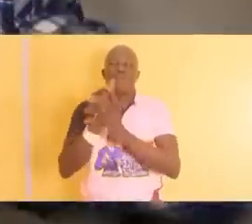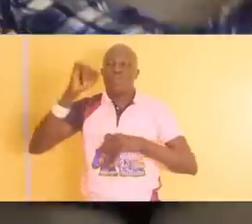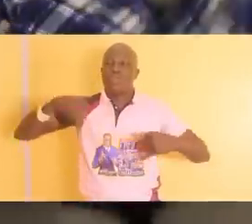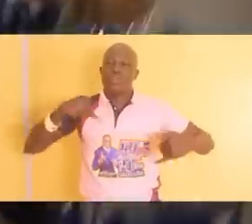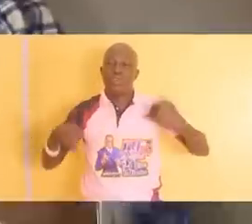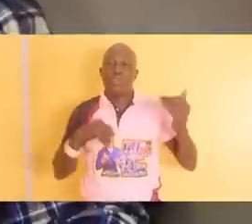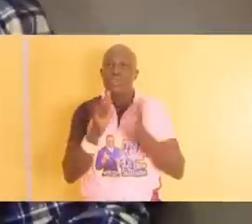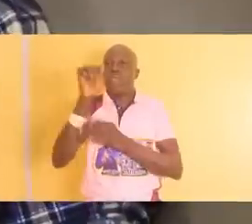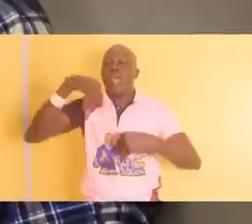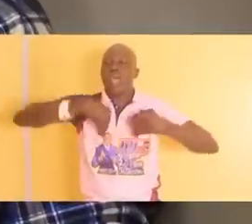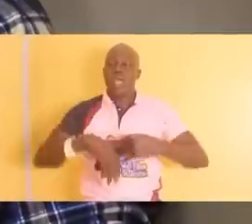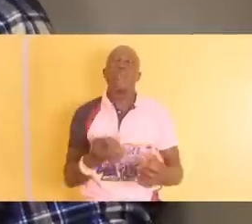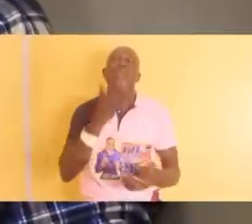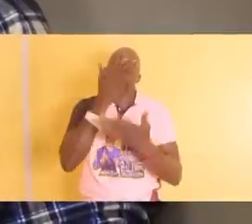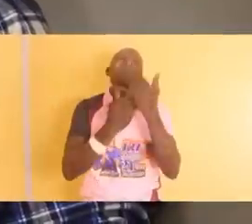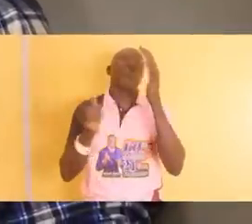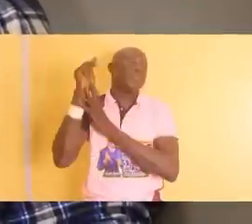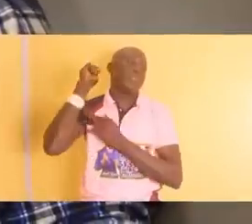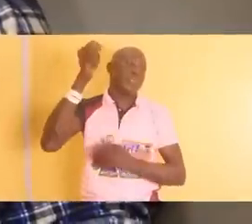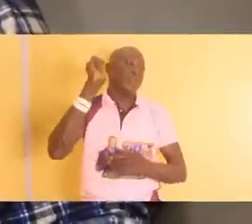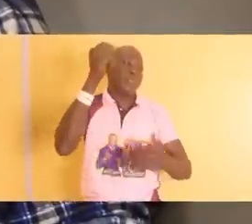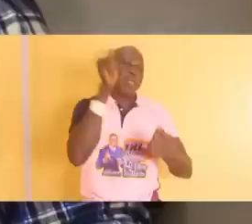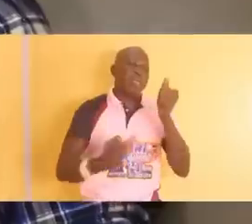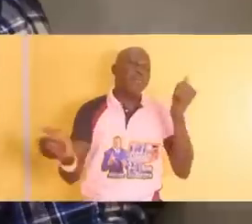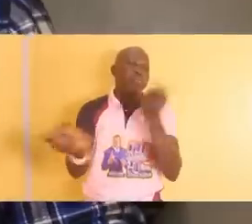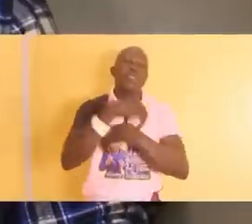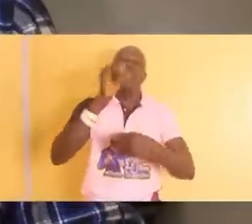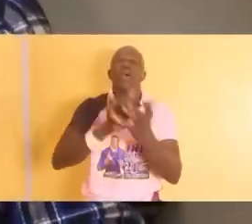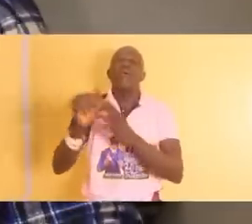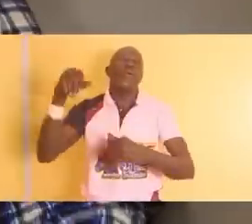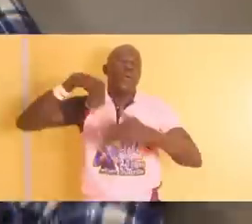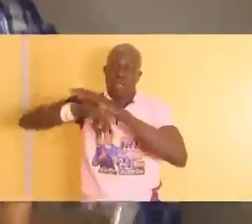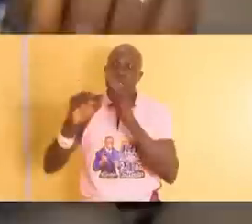to be increased, that you have testimony every day.